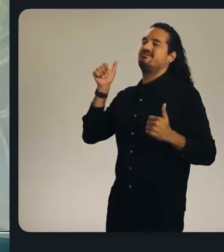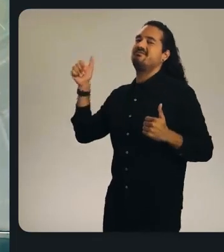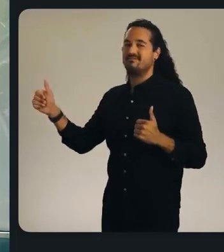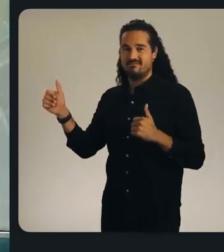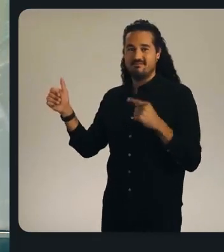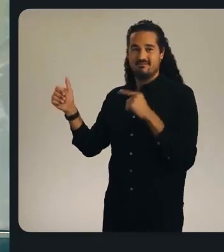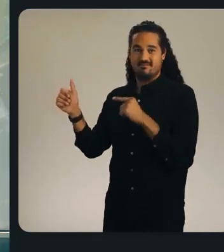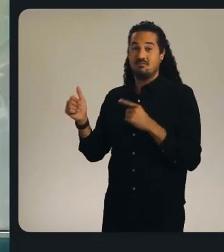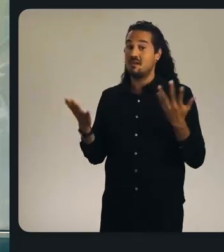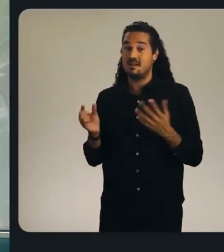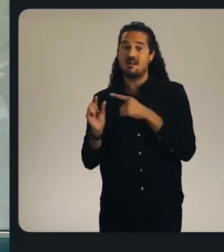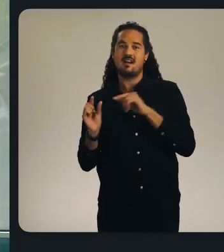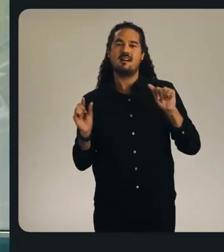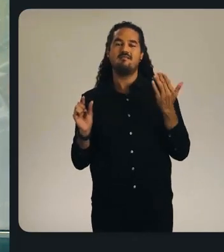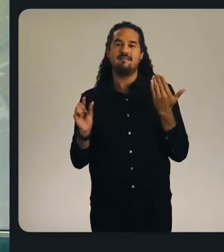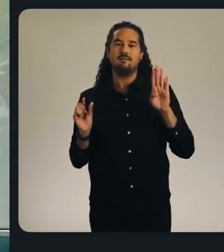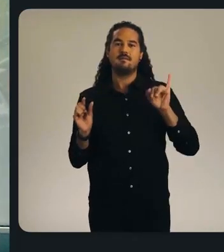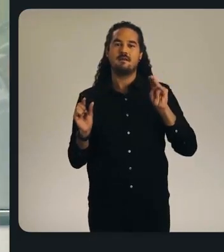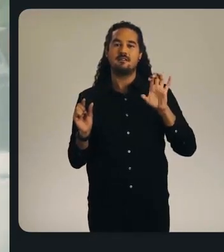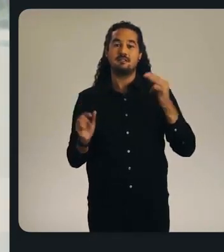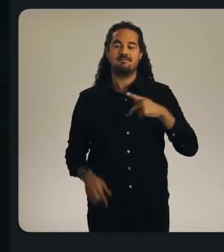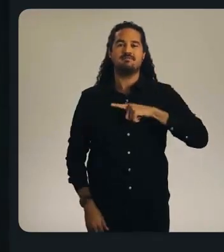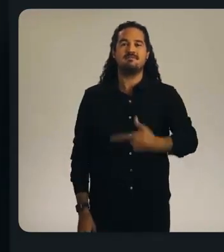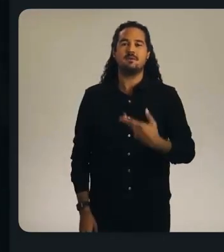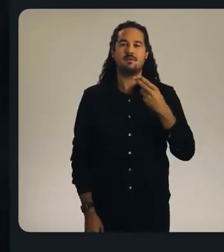with A15 Bionic. Here's Hope to tell you all about it.